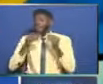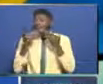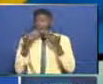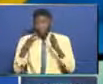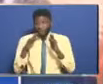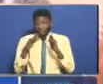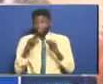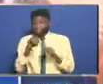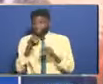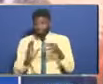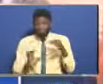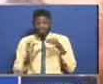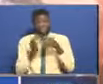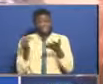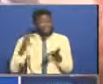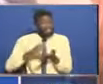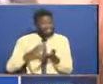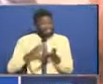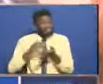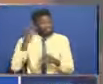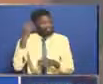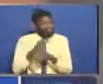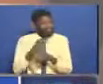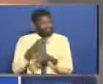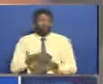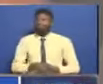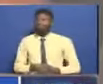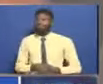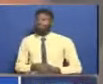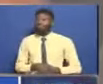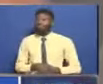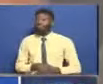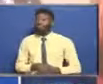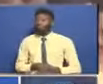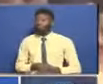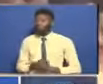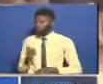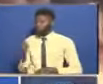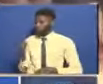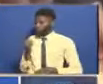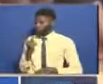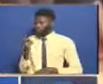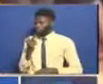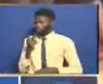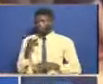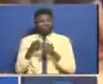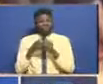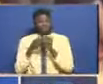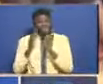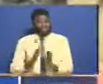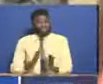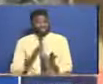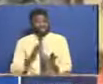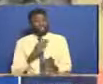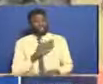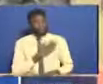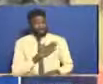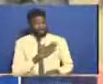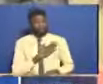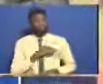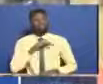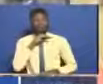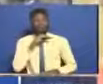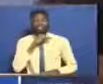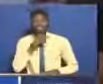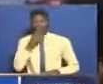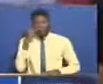repair. The unity of purpose displayed by two NASA principals, Raila Odinga and Kalonzo Musyoka, when they